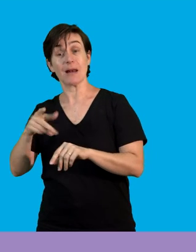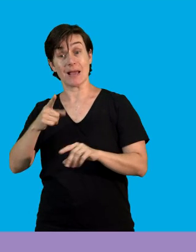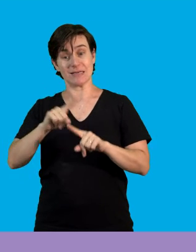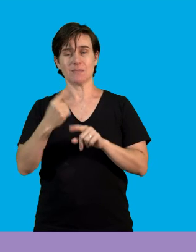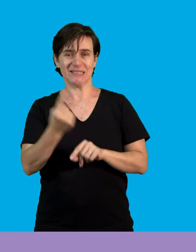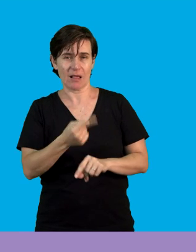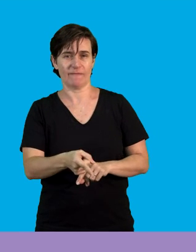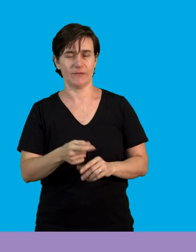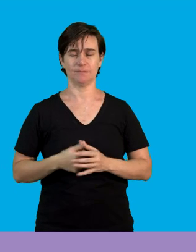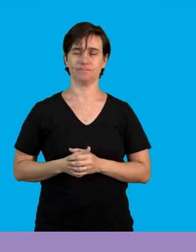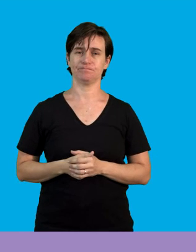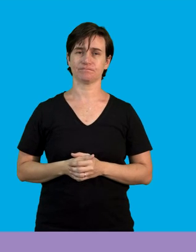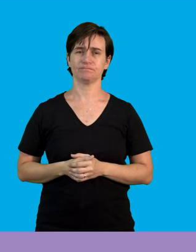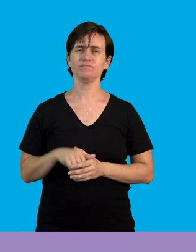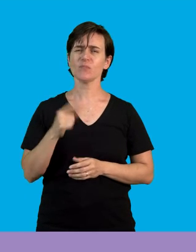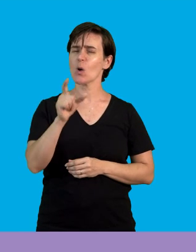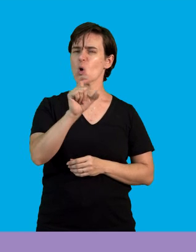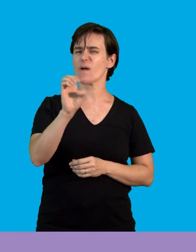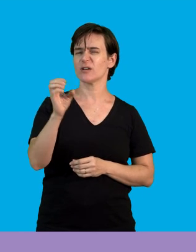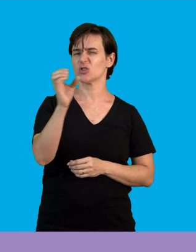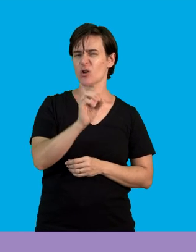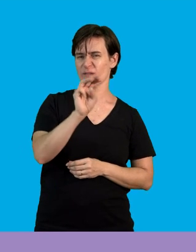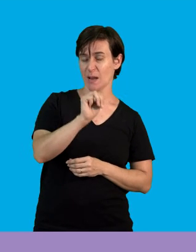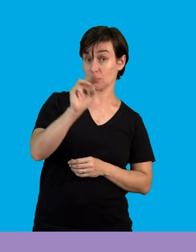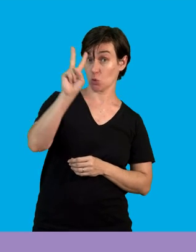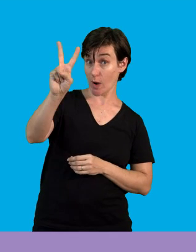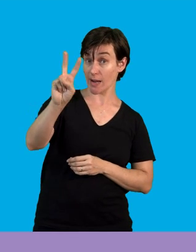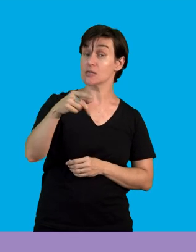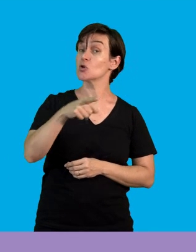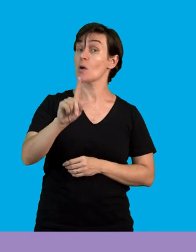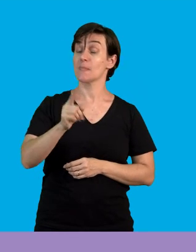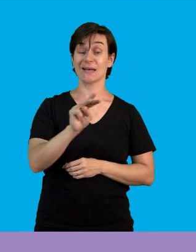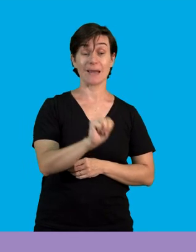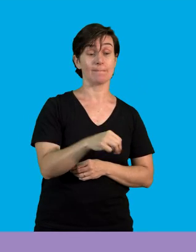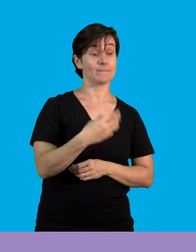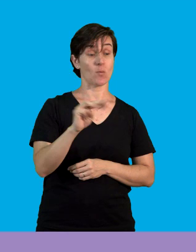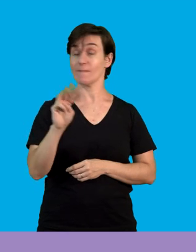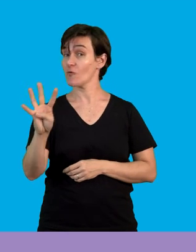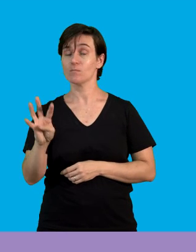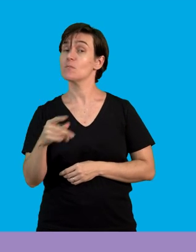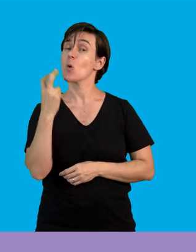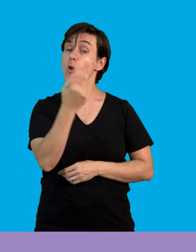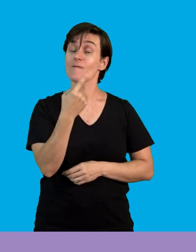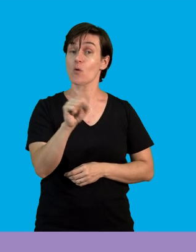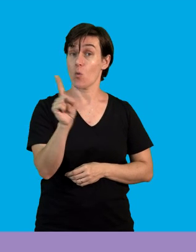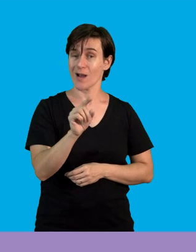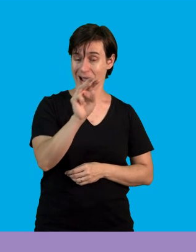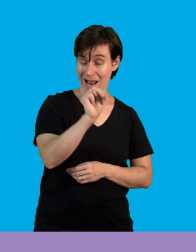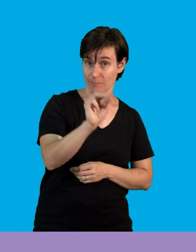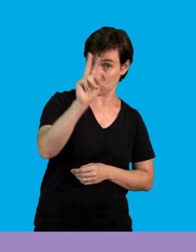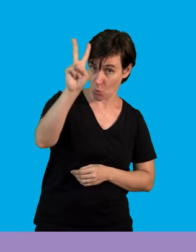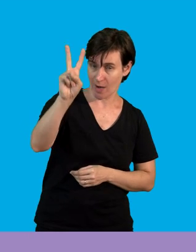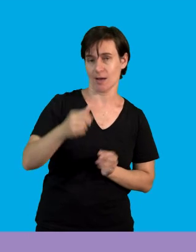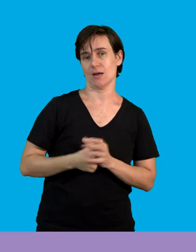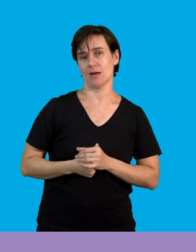itself. So what is the coefficient of m squared? Which means we go to the expression and we look at where m